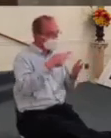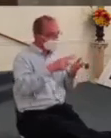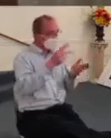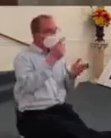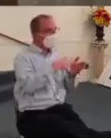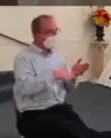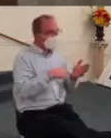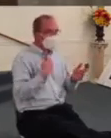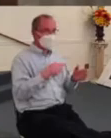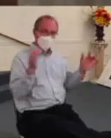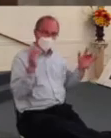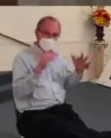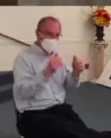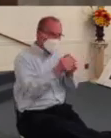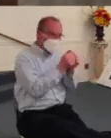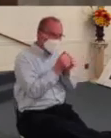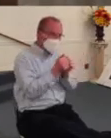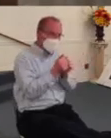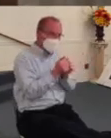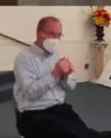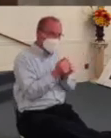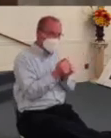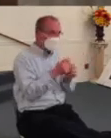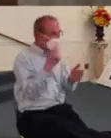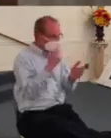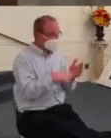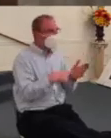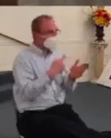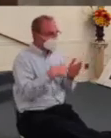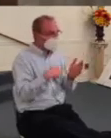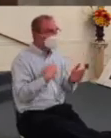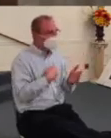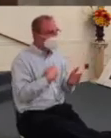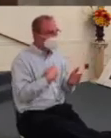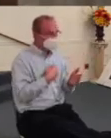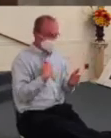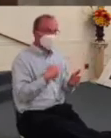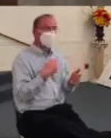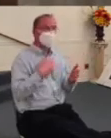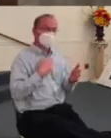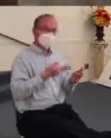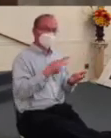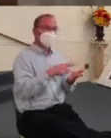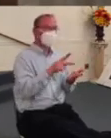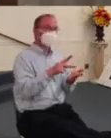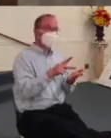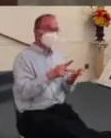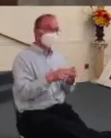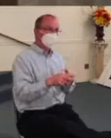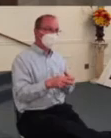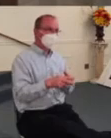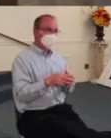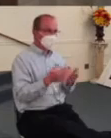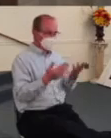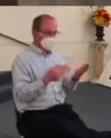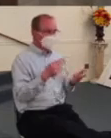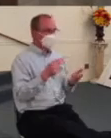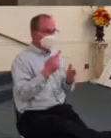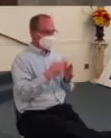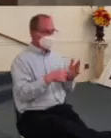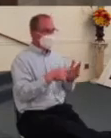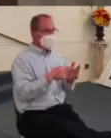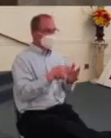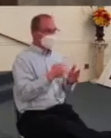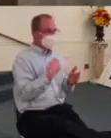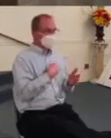price. You may do something that costs you something. Maybe not as much as this woman's gift, but